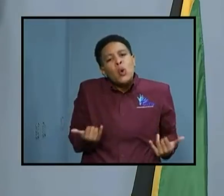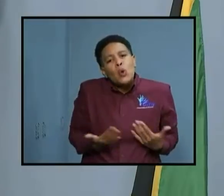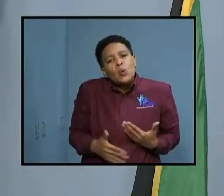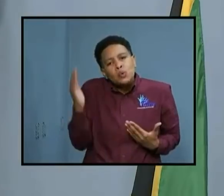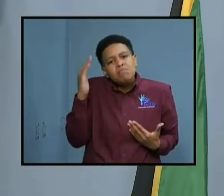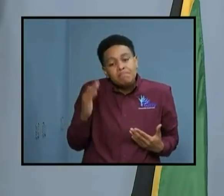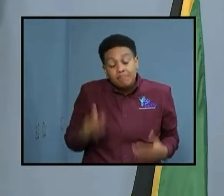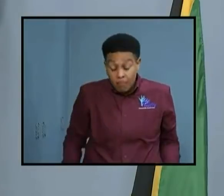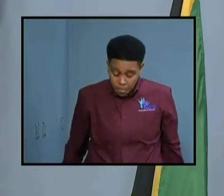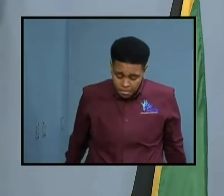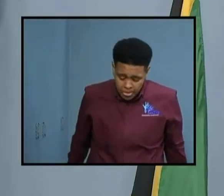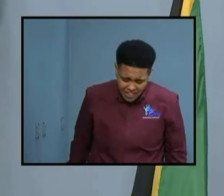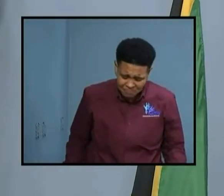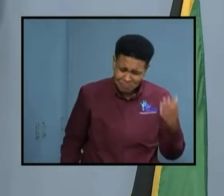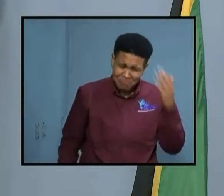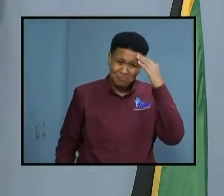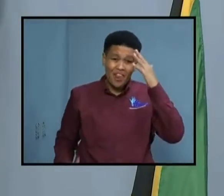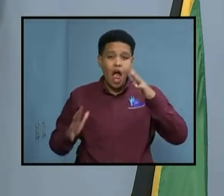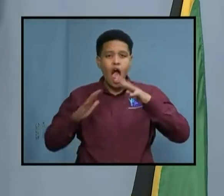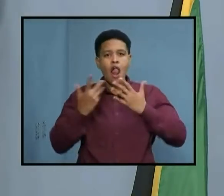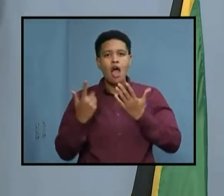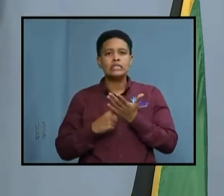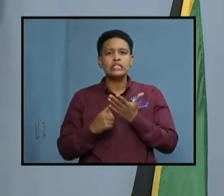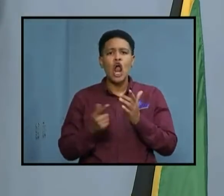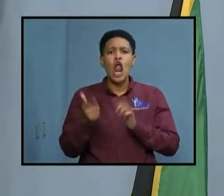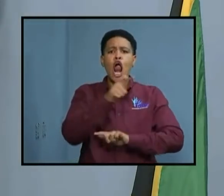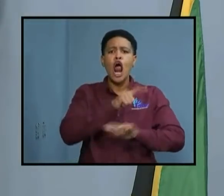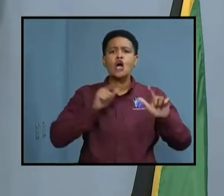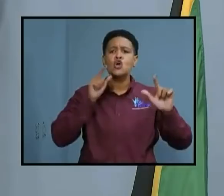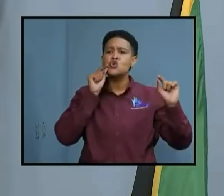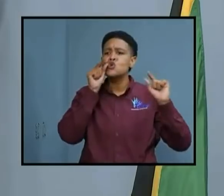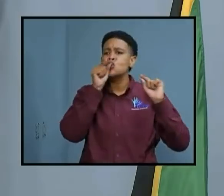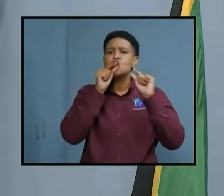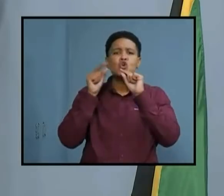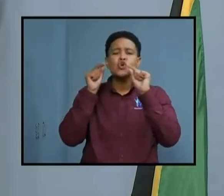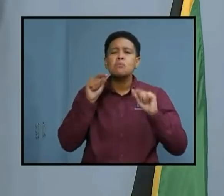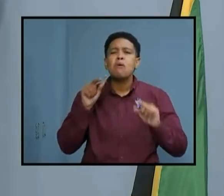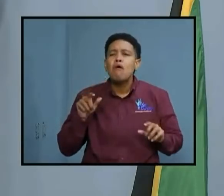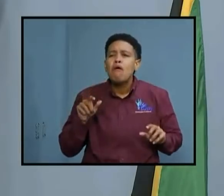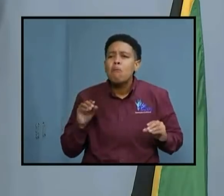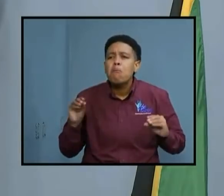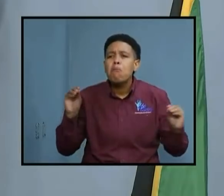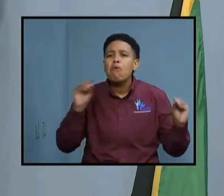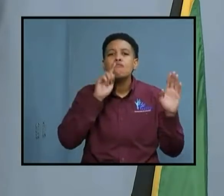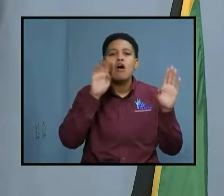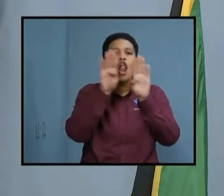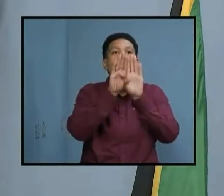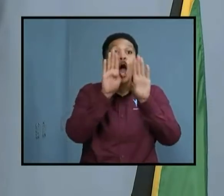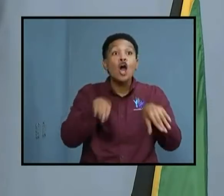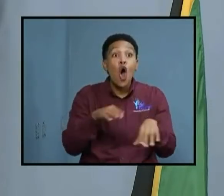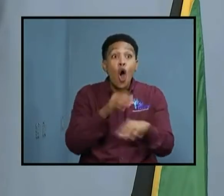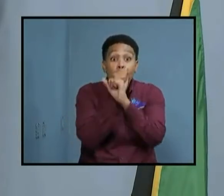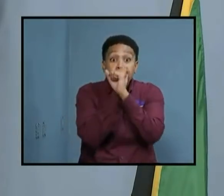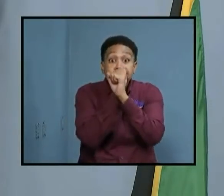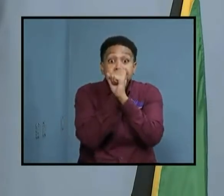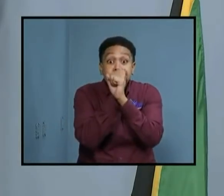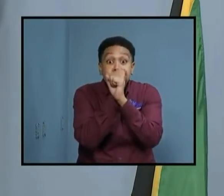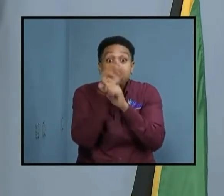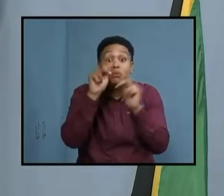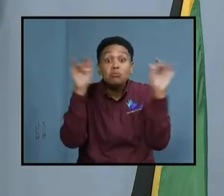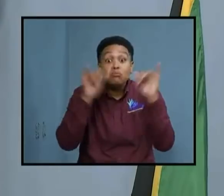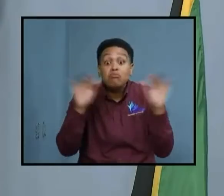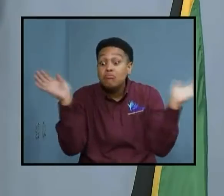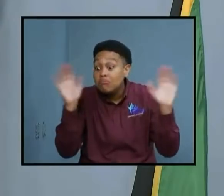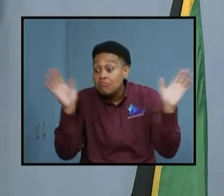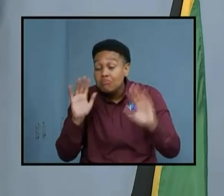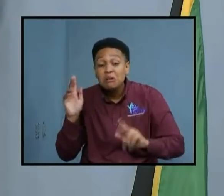I know there have been a lot of discussions and rumors about a lockdown. The government's position on